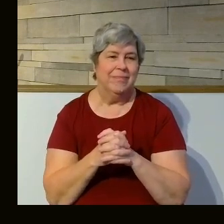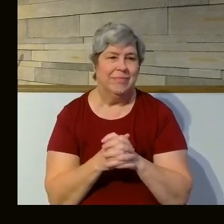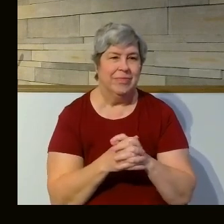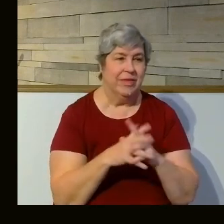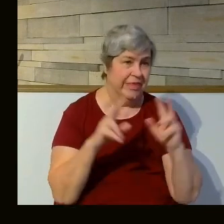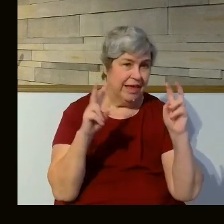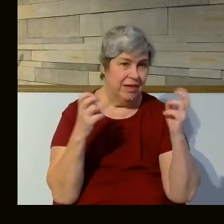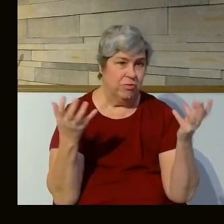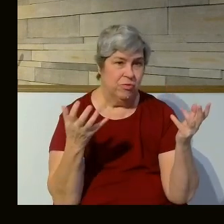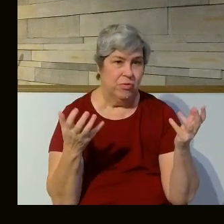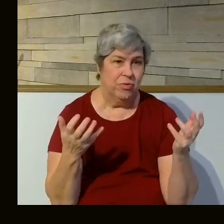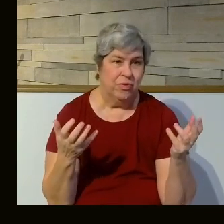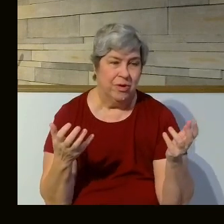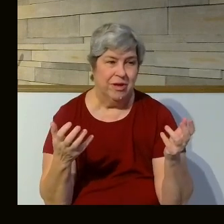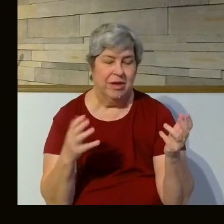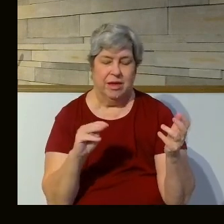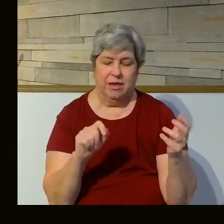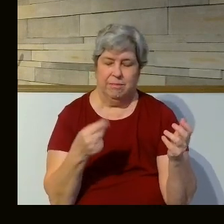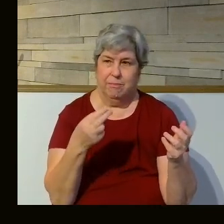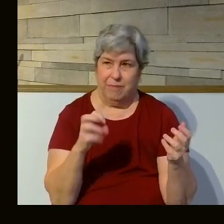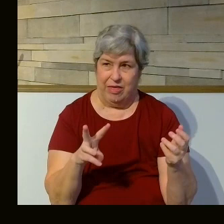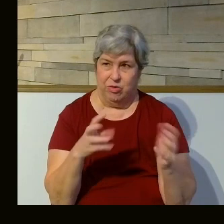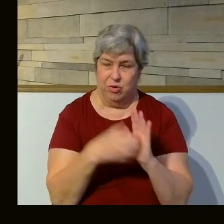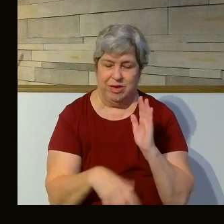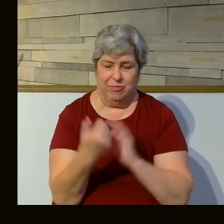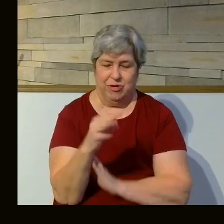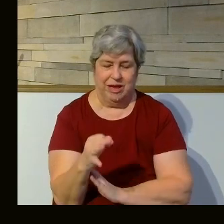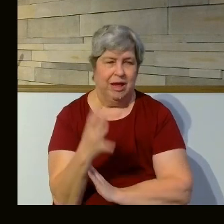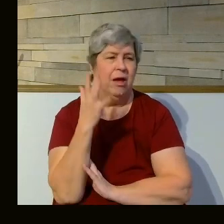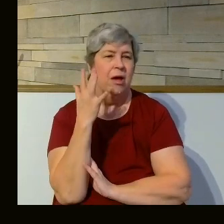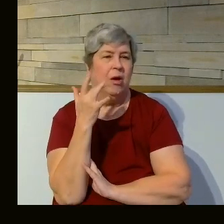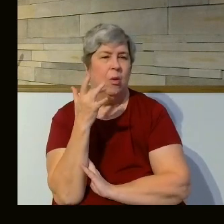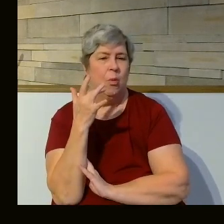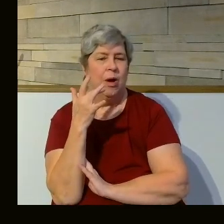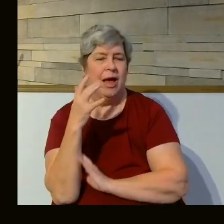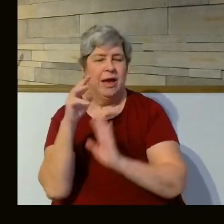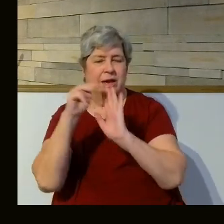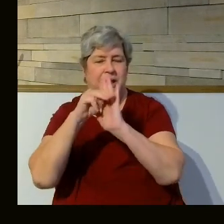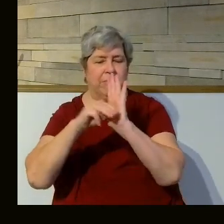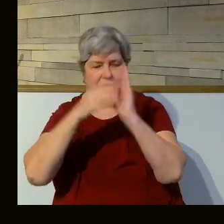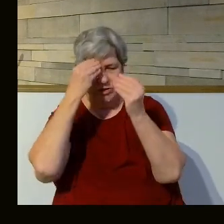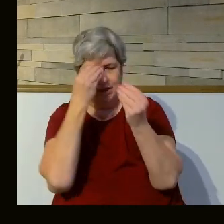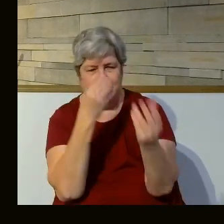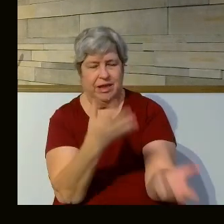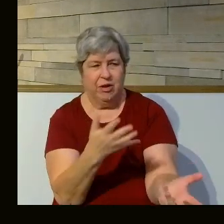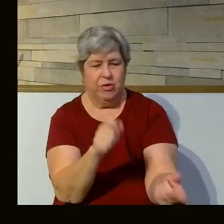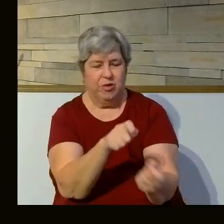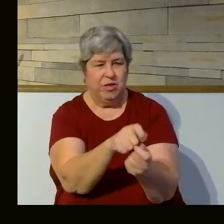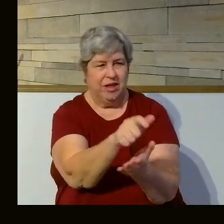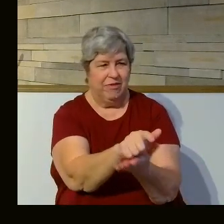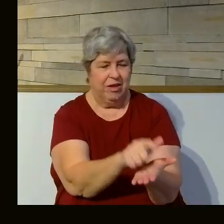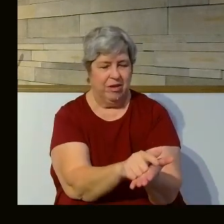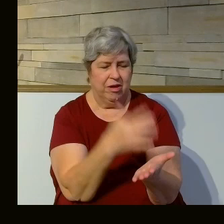The issue that Jesus says in Matthew 19. Why did Moses give you this law? Why